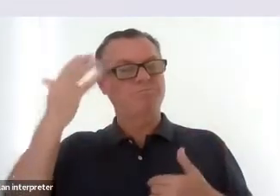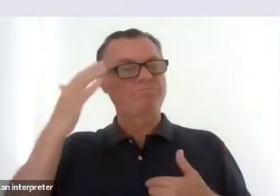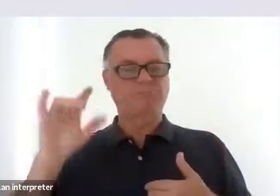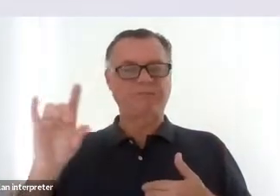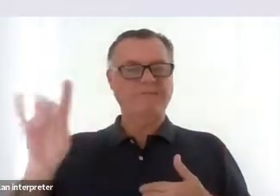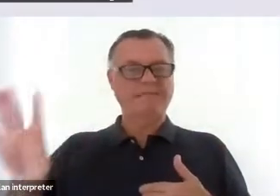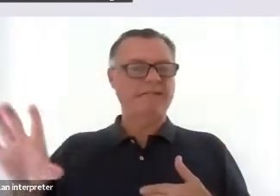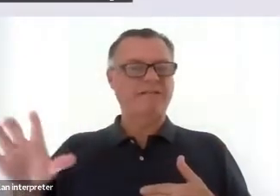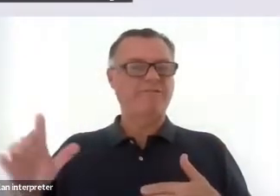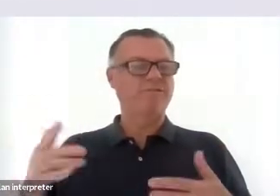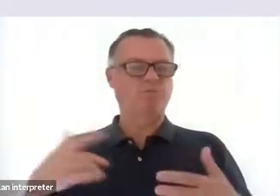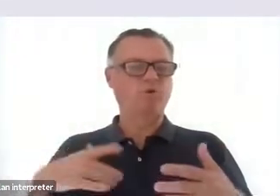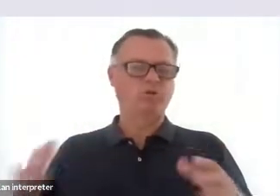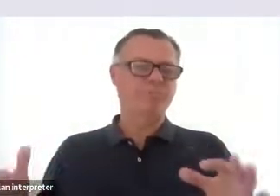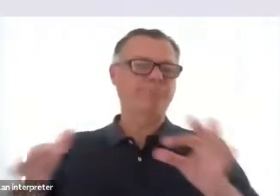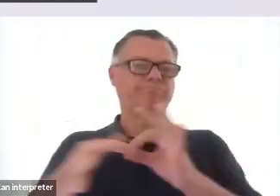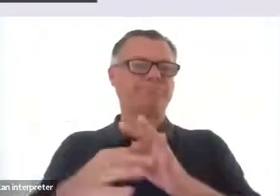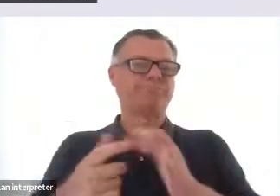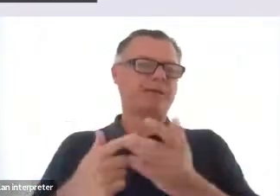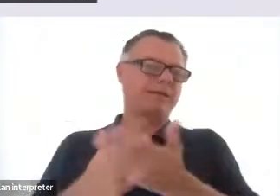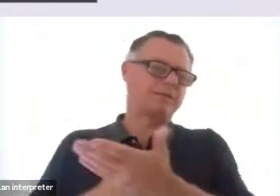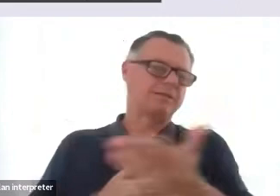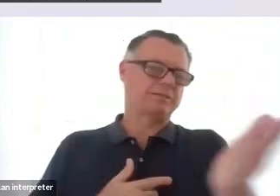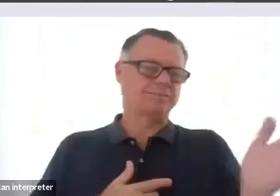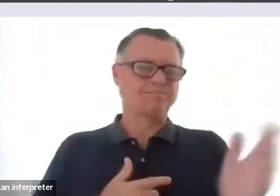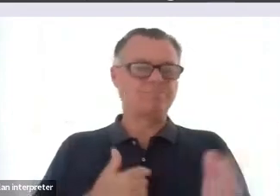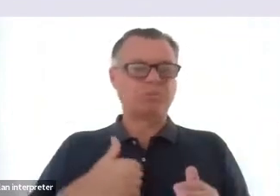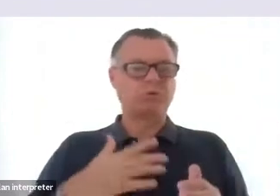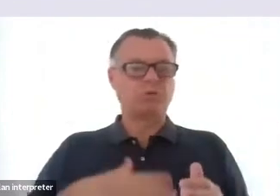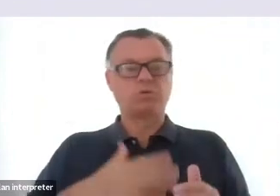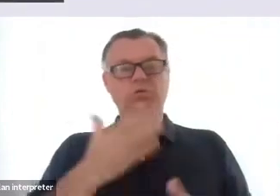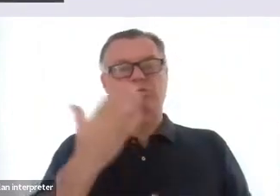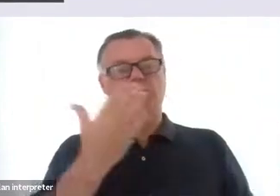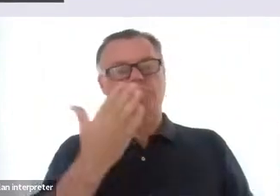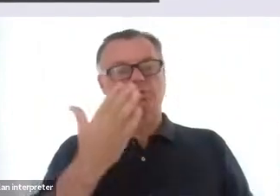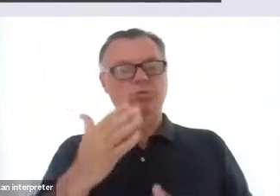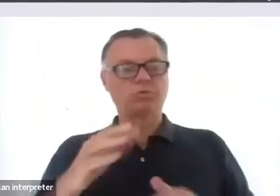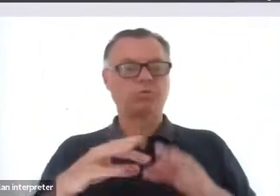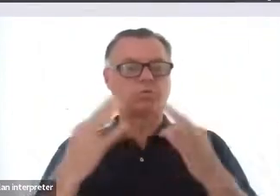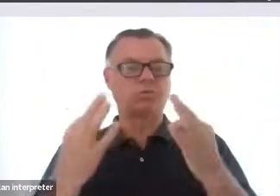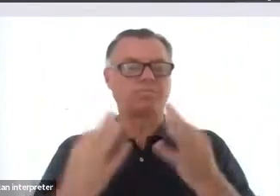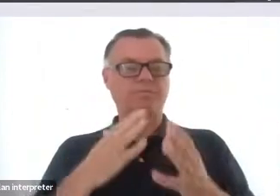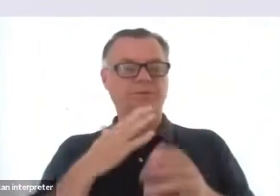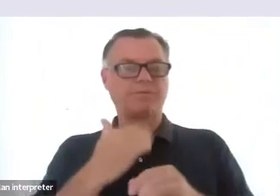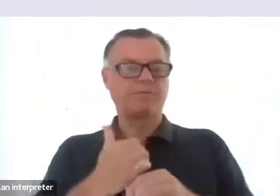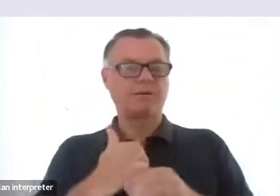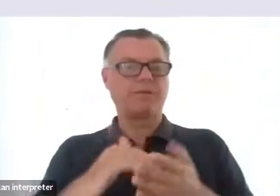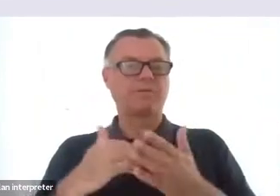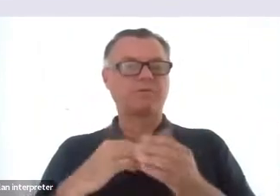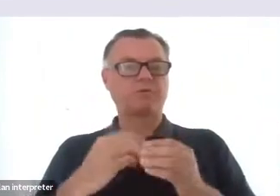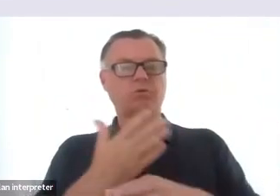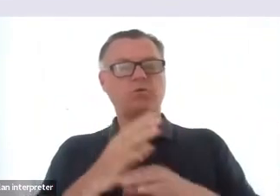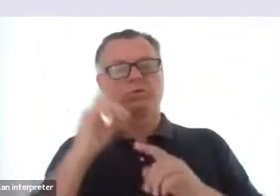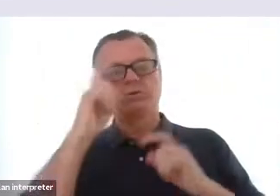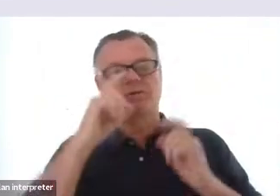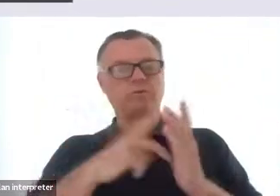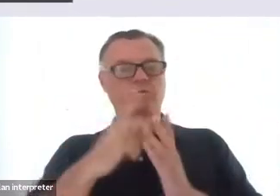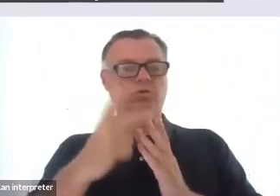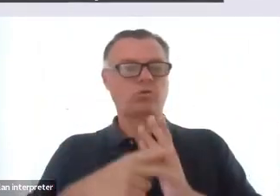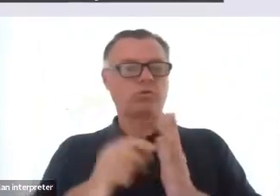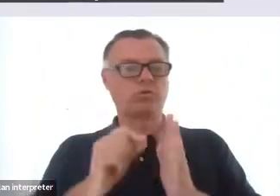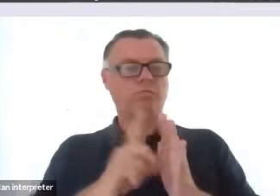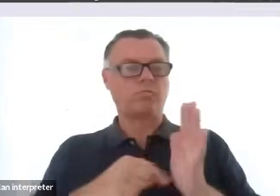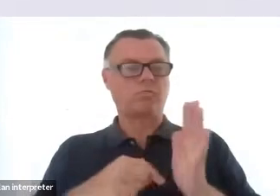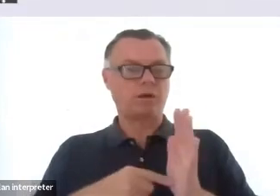for introductions to disability organizations, schools, and government innovation programs which can help us pilot and scale